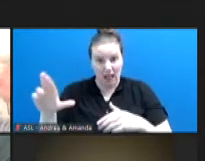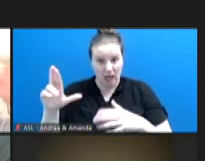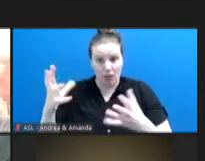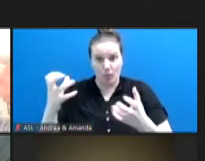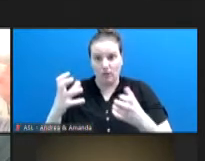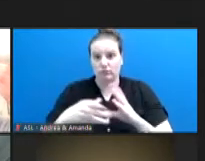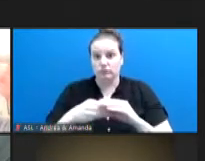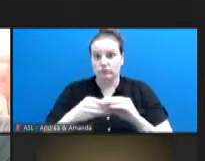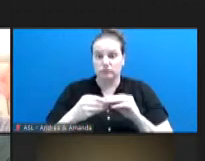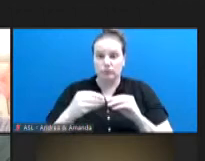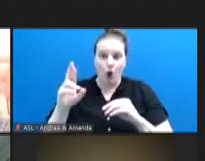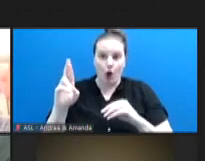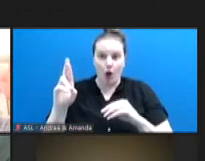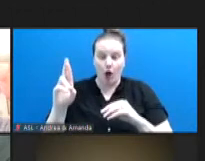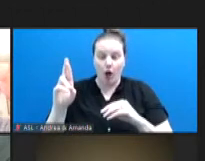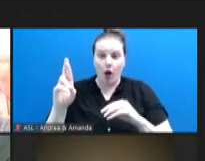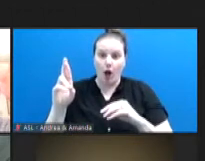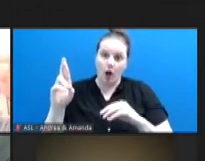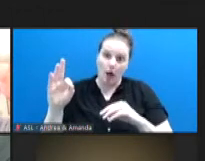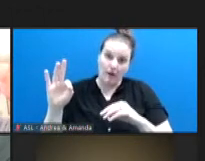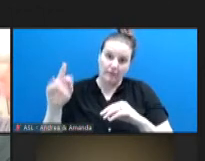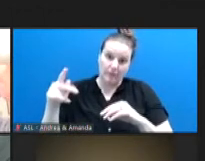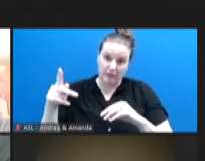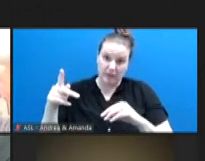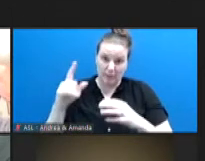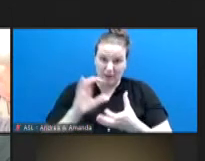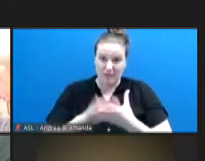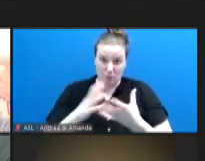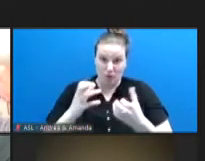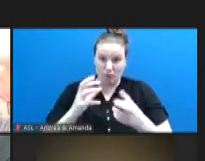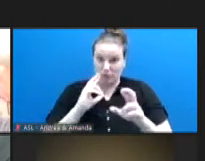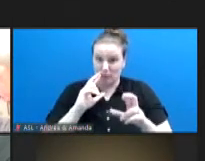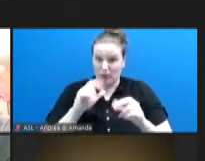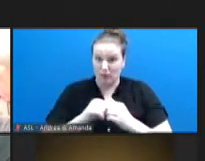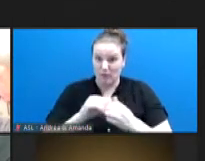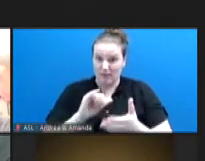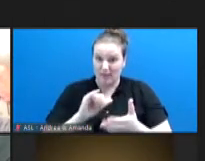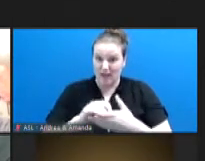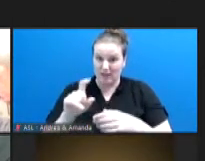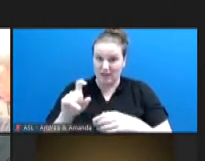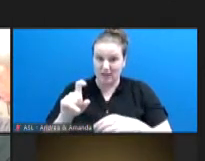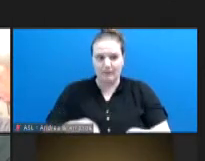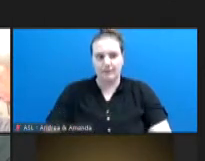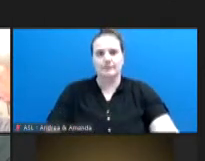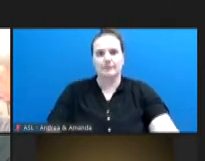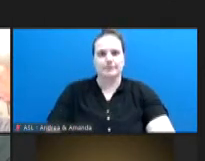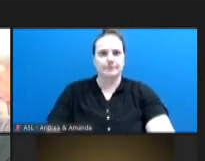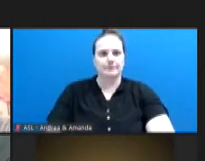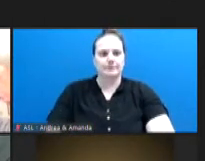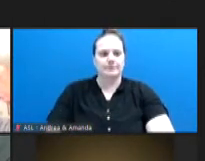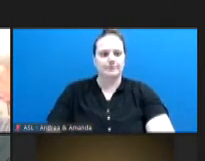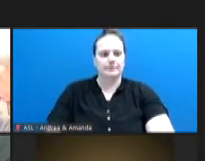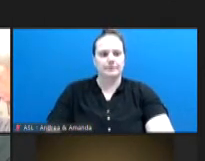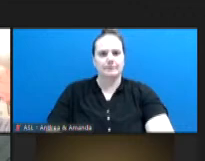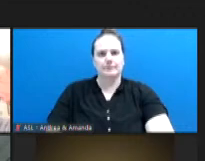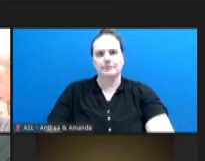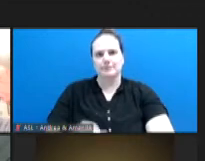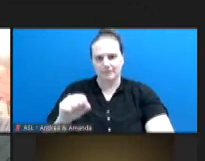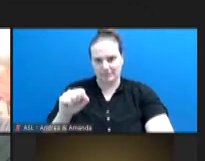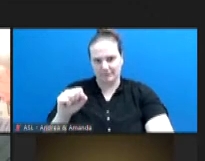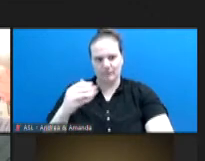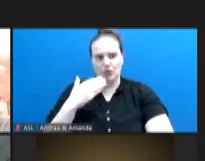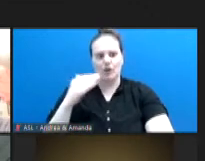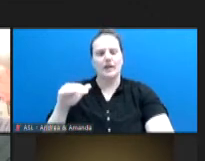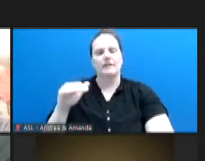putting out an RFP, I believe. Do you want to respond to that real quickly? Yeah. Good evening, everyone. So Heidi Brown, City of Portland,